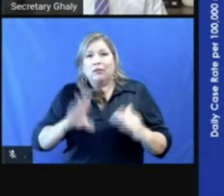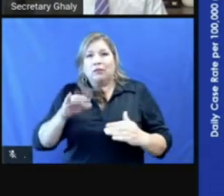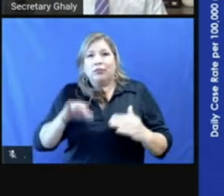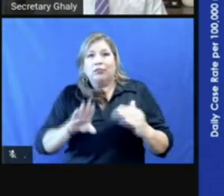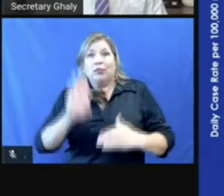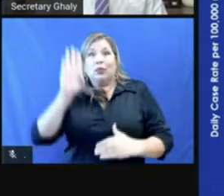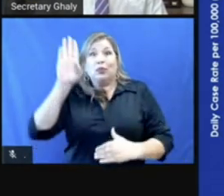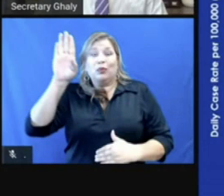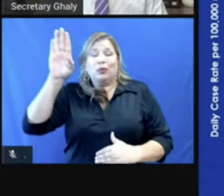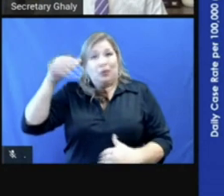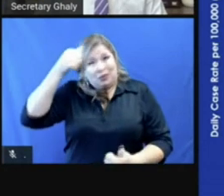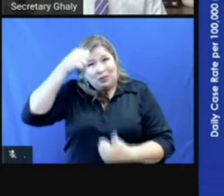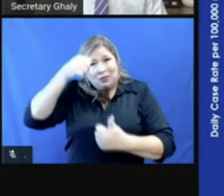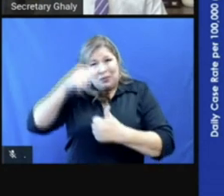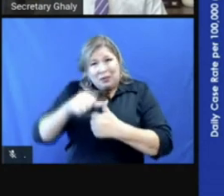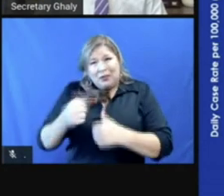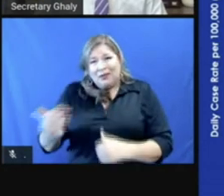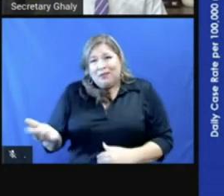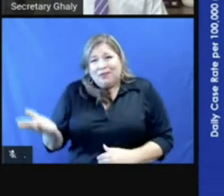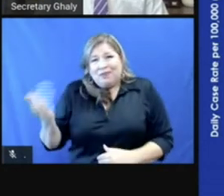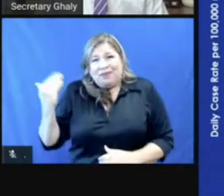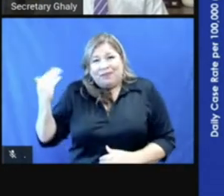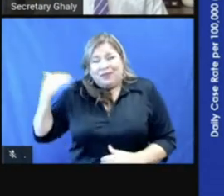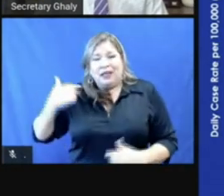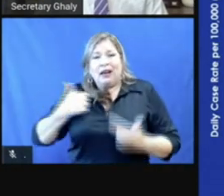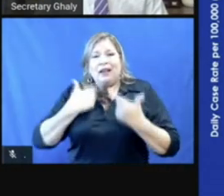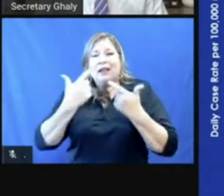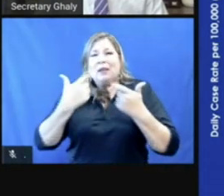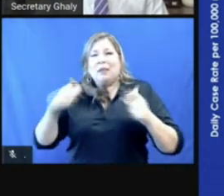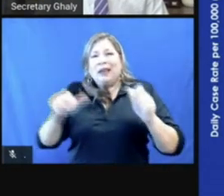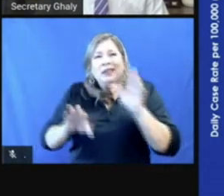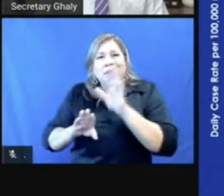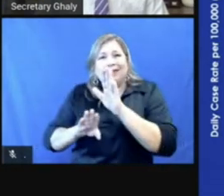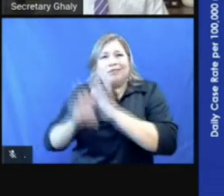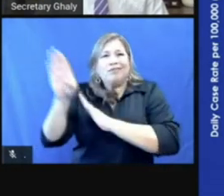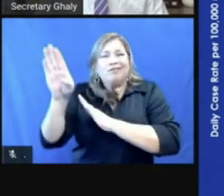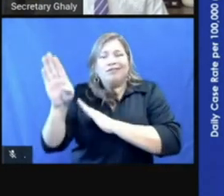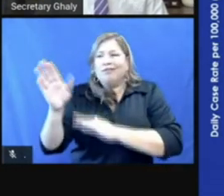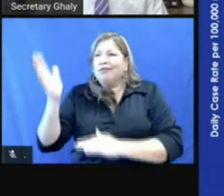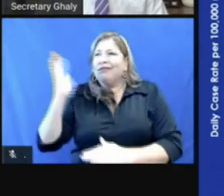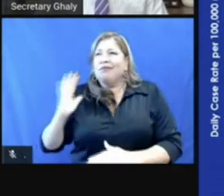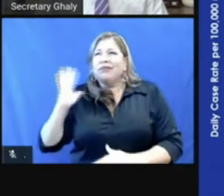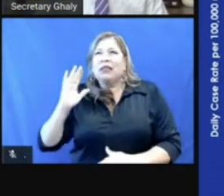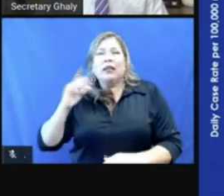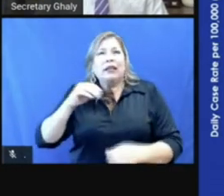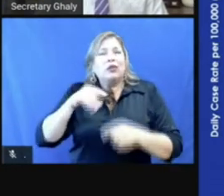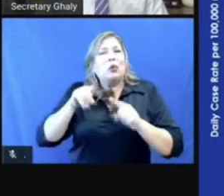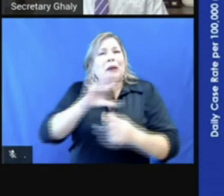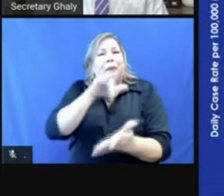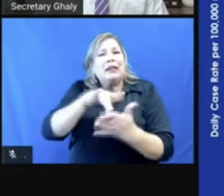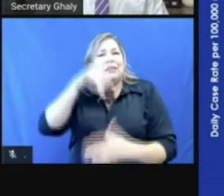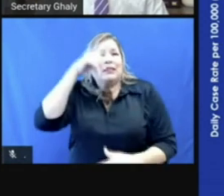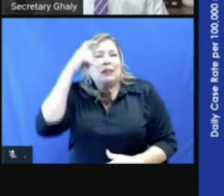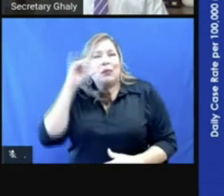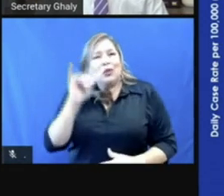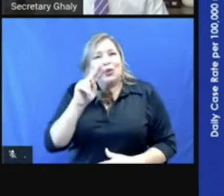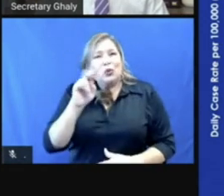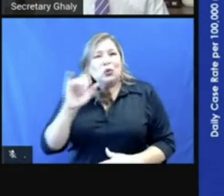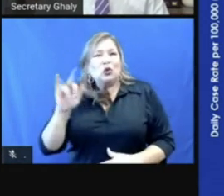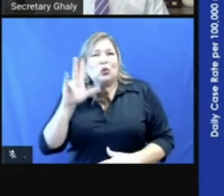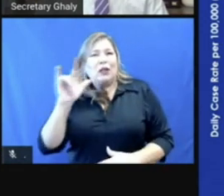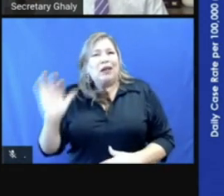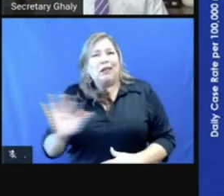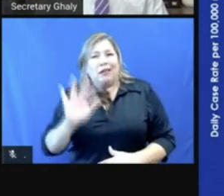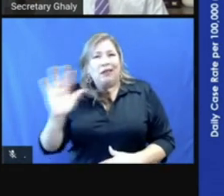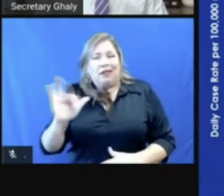we experienced during that first significant surge early on in the sort of the middle of the summer in June and July. We